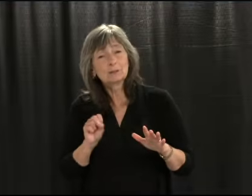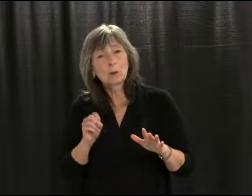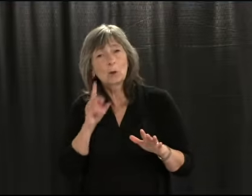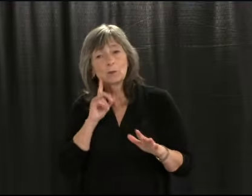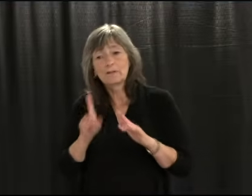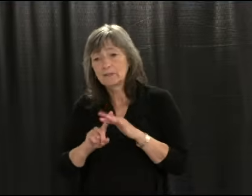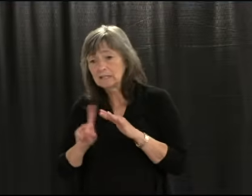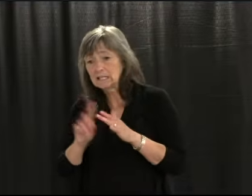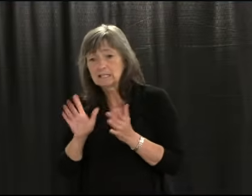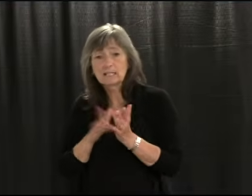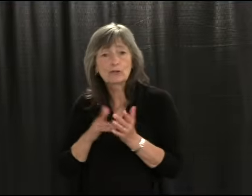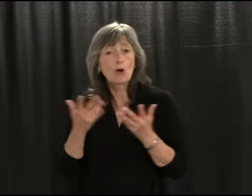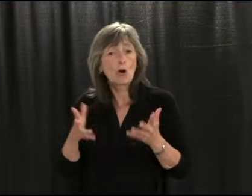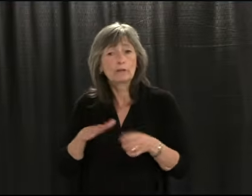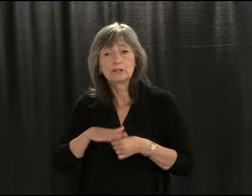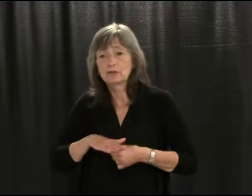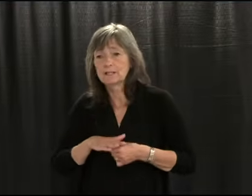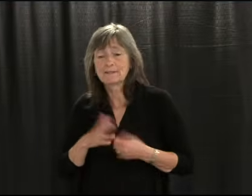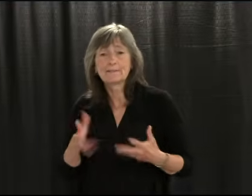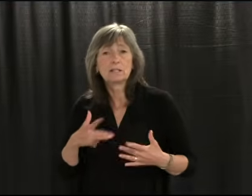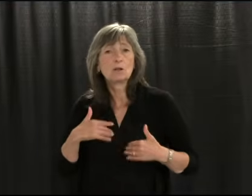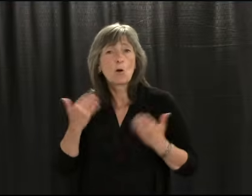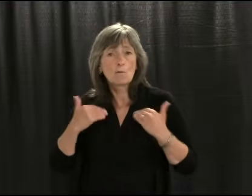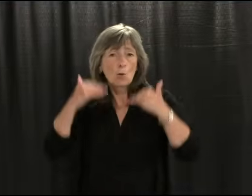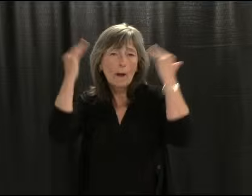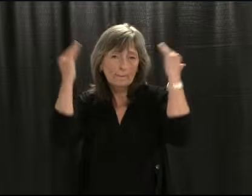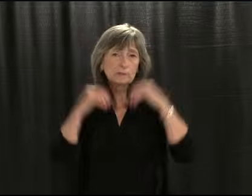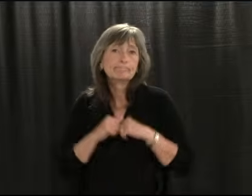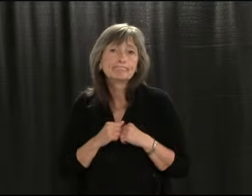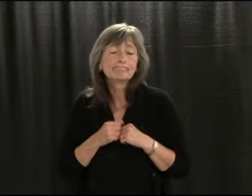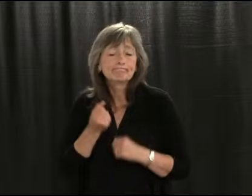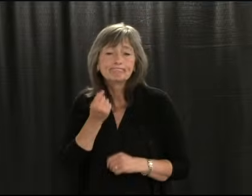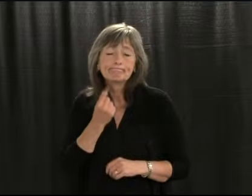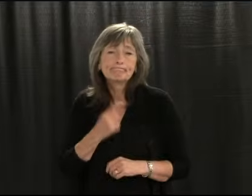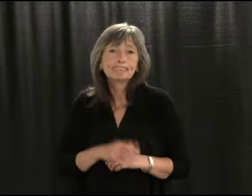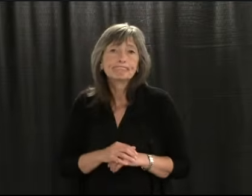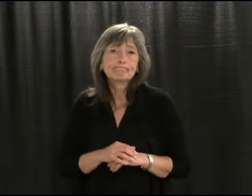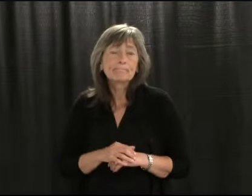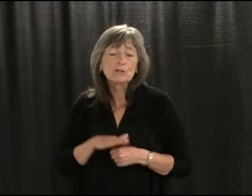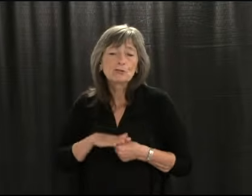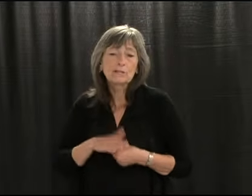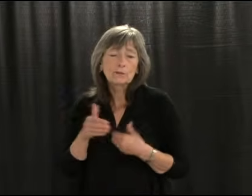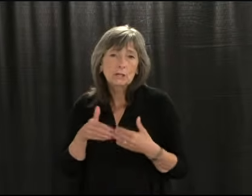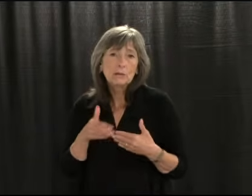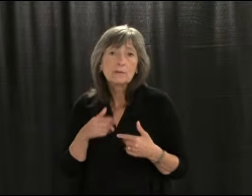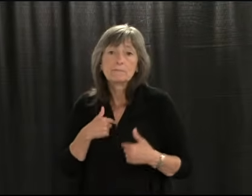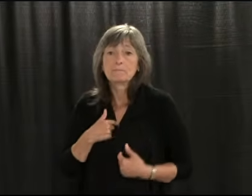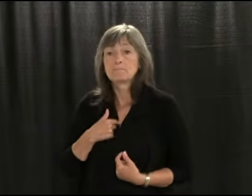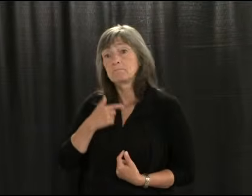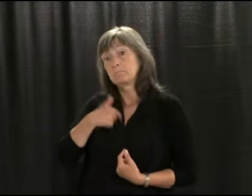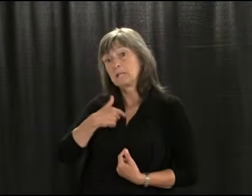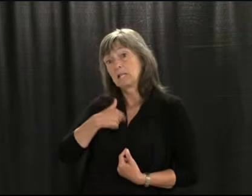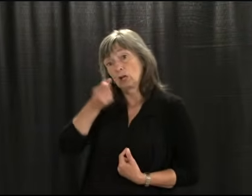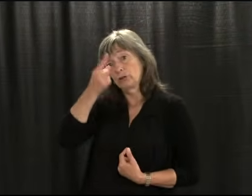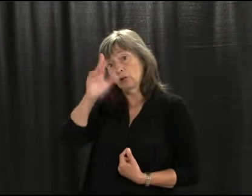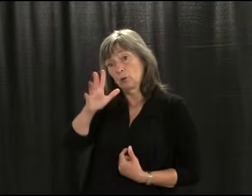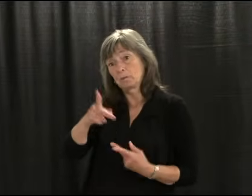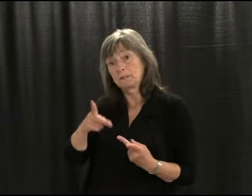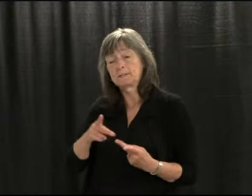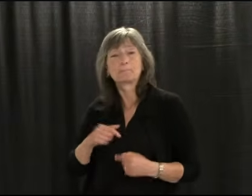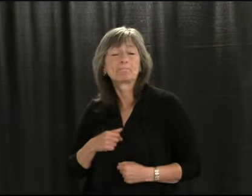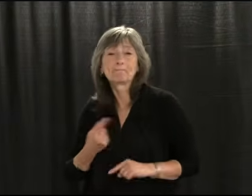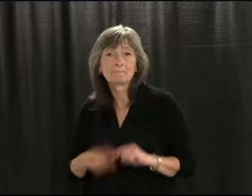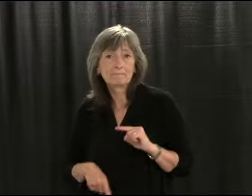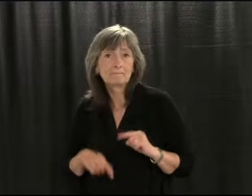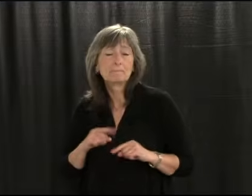the evacuation centres must be feeling. I am not in that situation and have really no way of imagining it, but we are